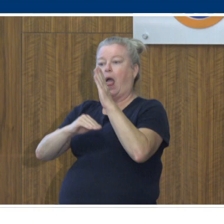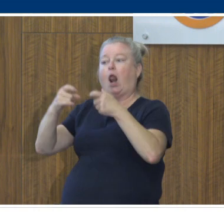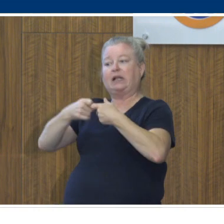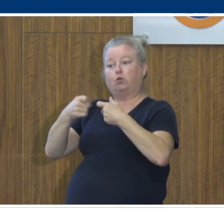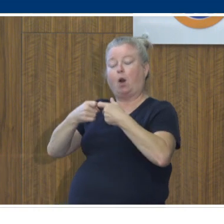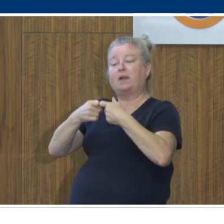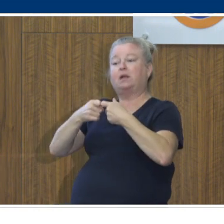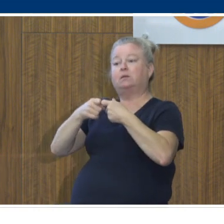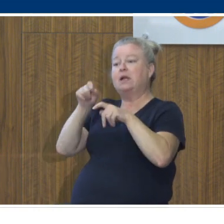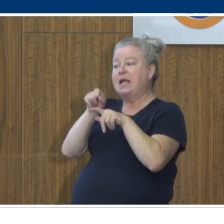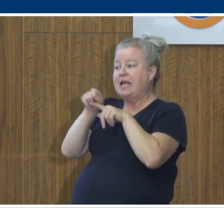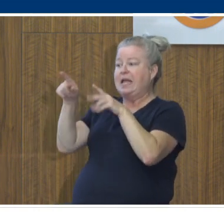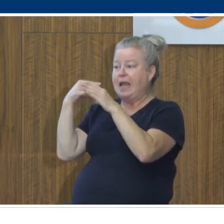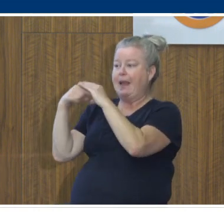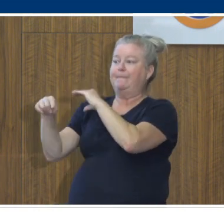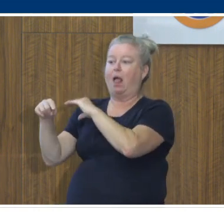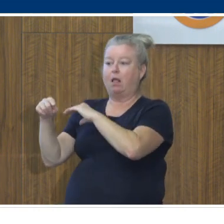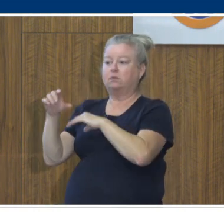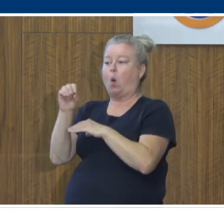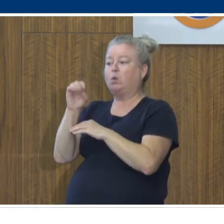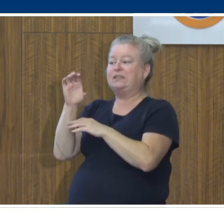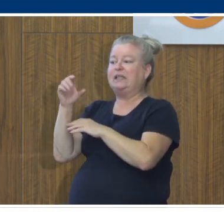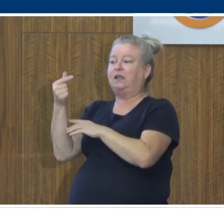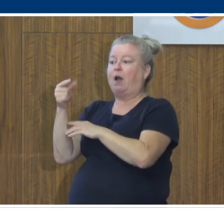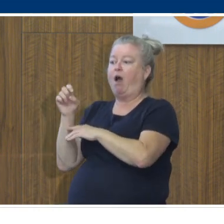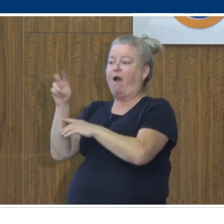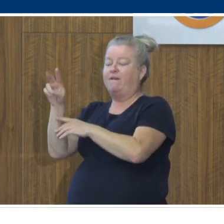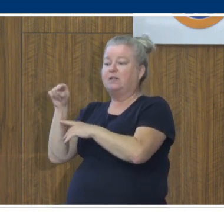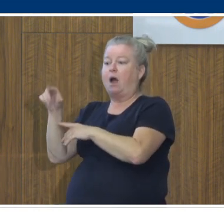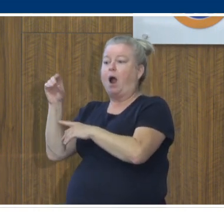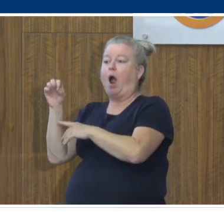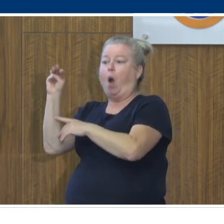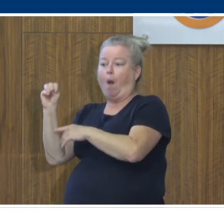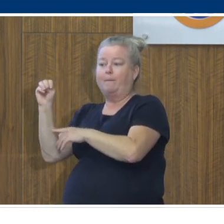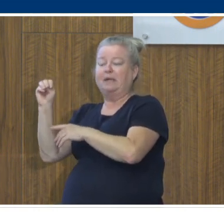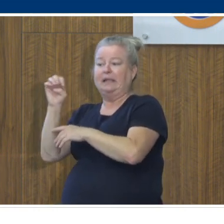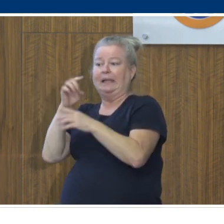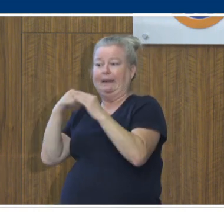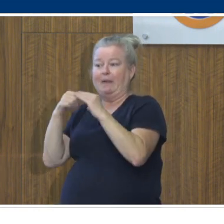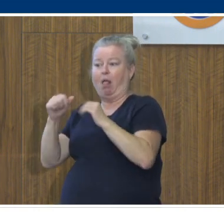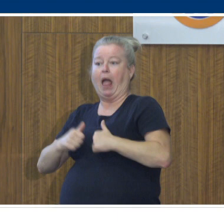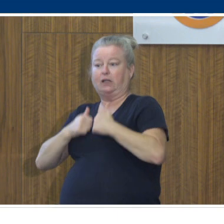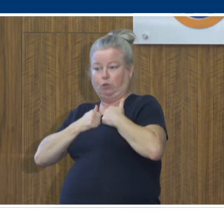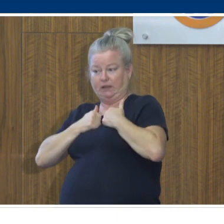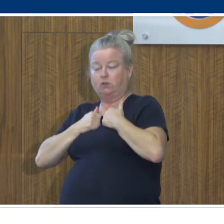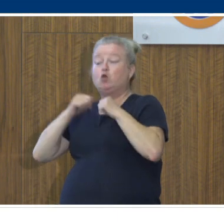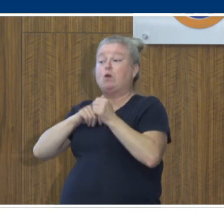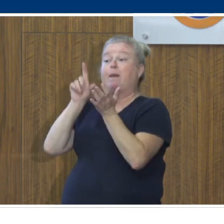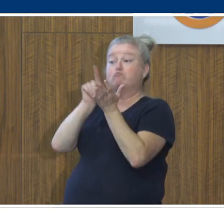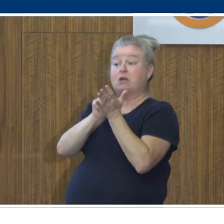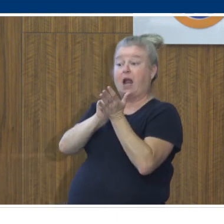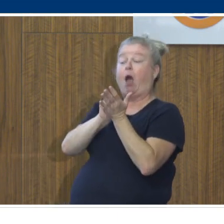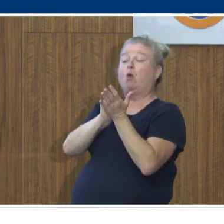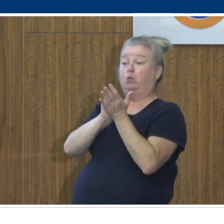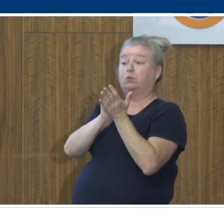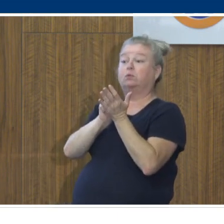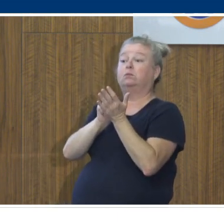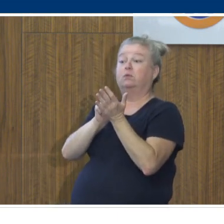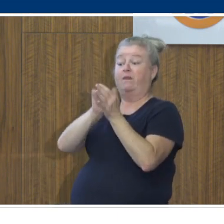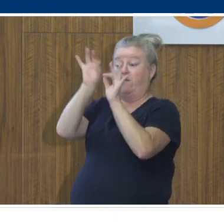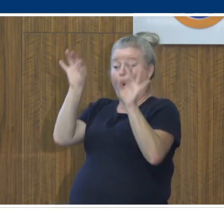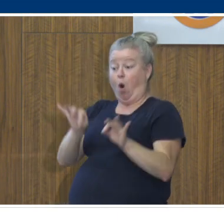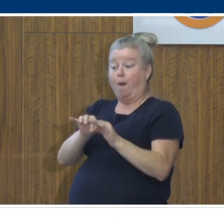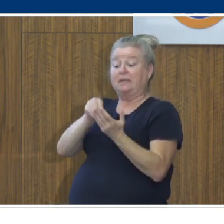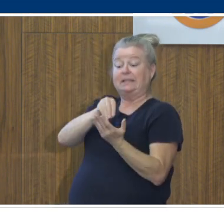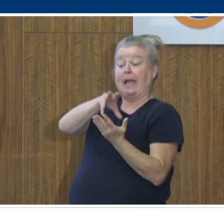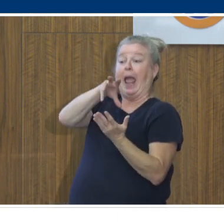email to the redistricting@ocgov.com email address. You can also print out the form and scan it or take a picture of